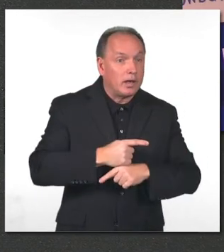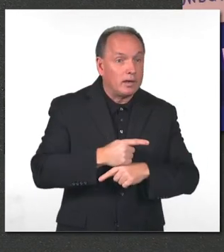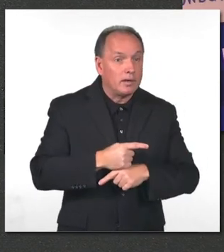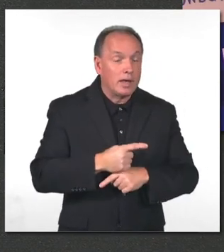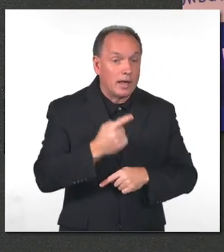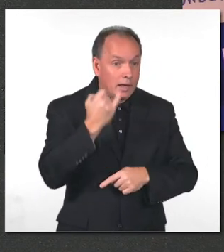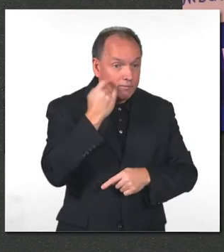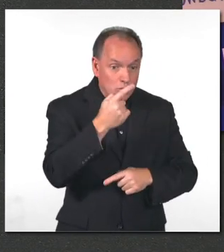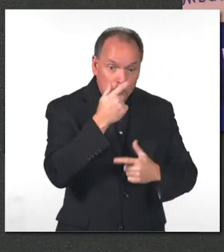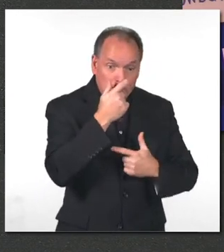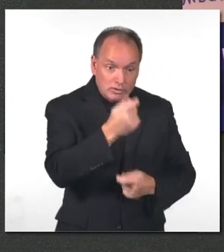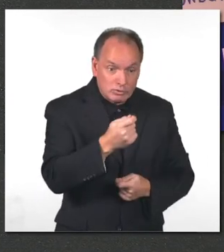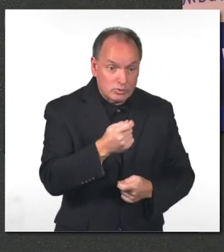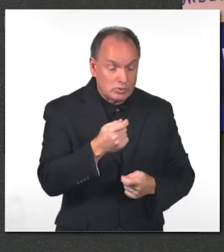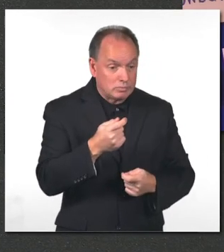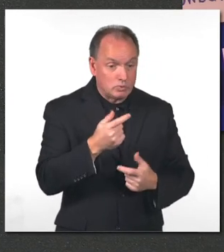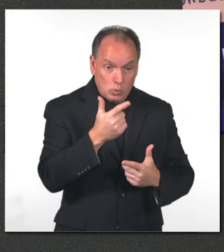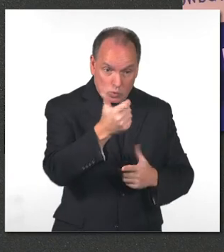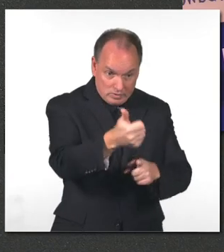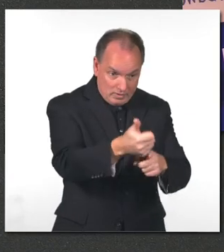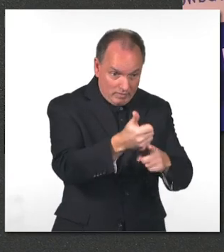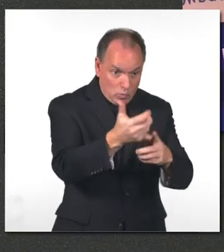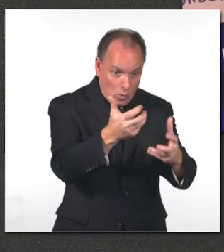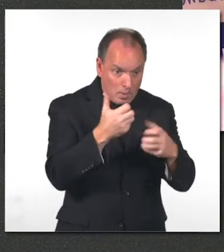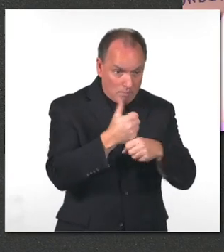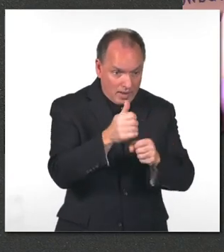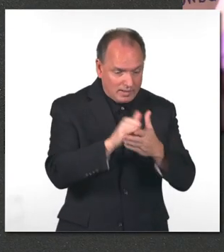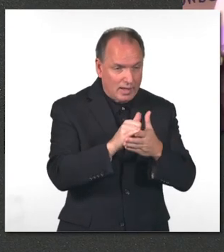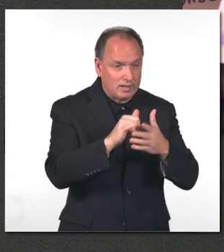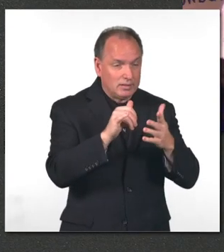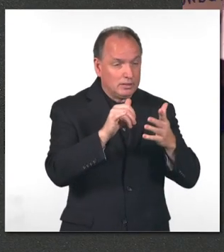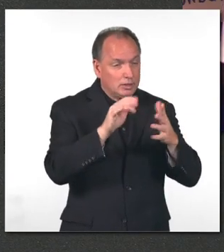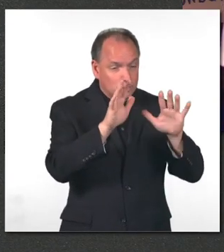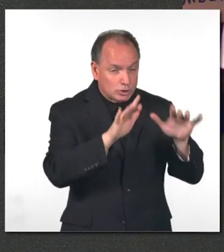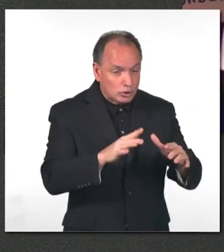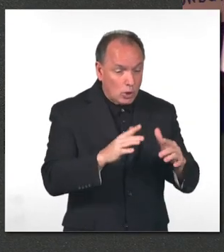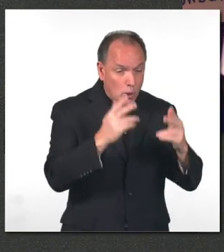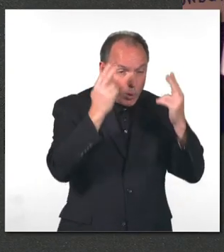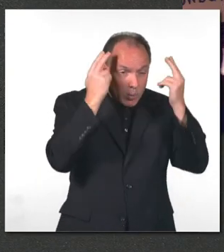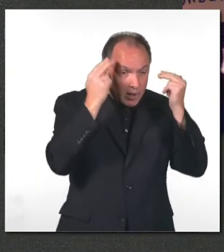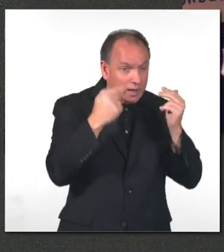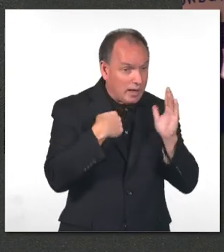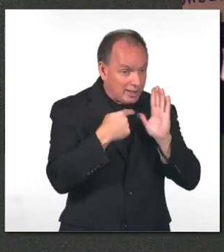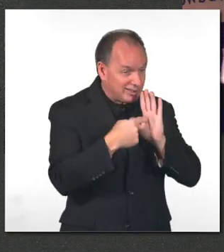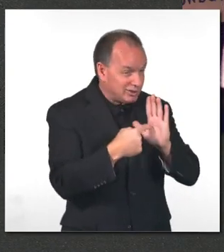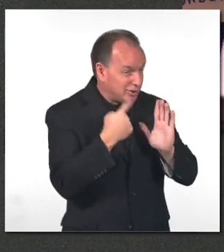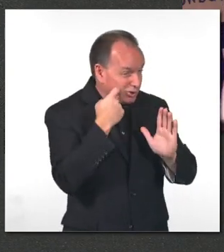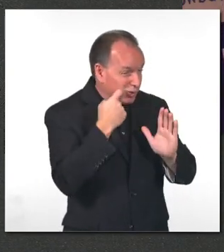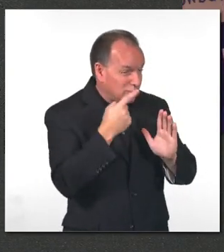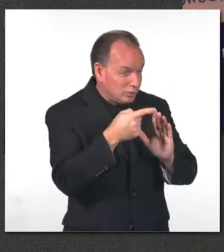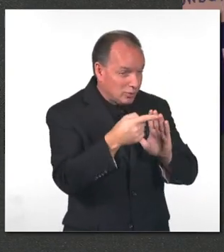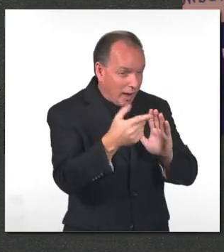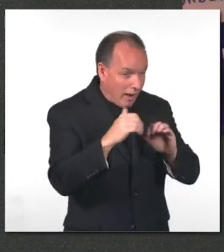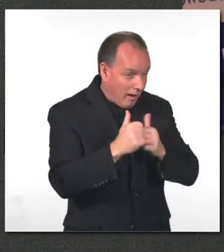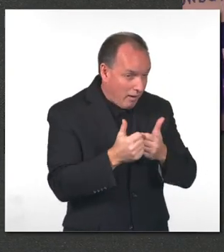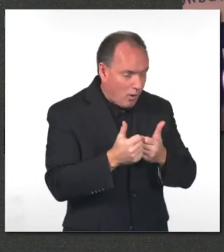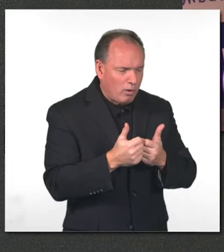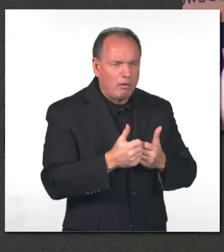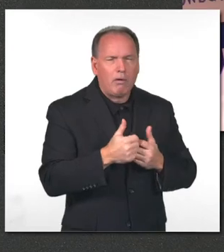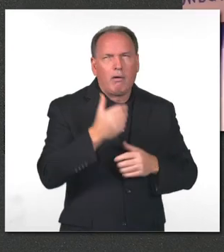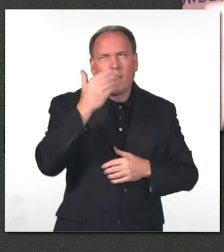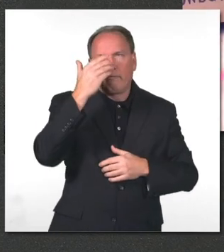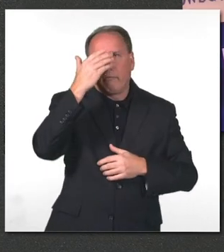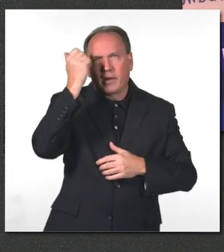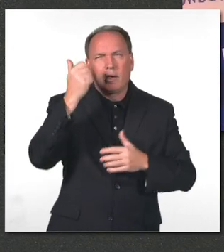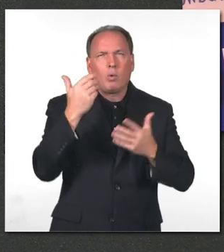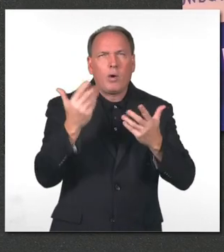you're interested in making that adorable snow bunny that I showed you how to make earlier, and you don't